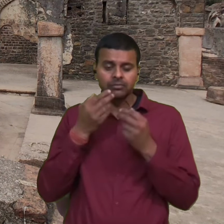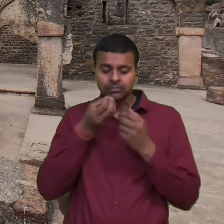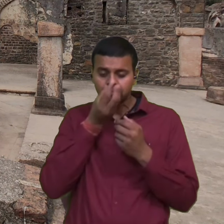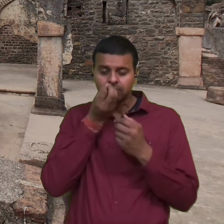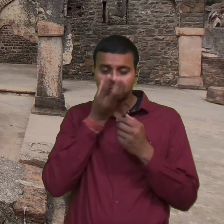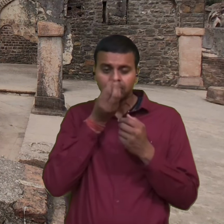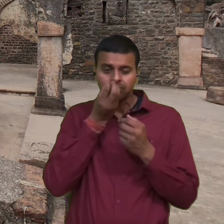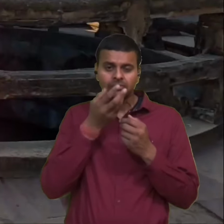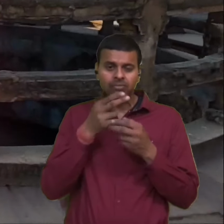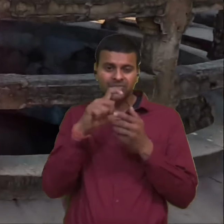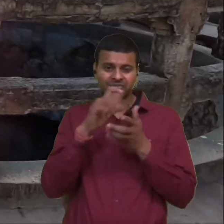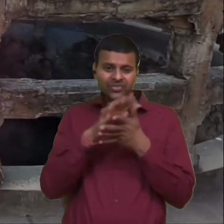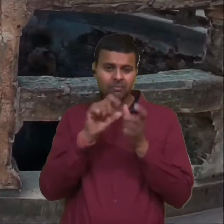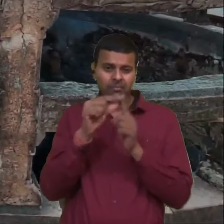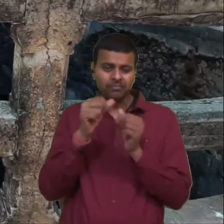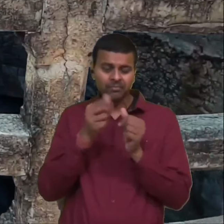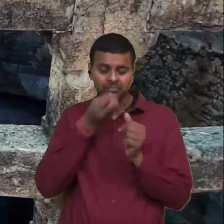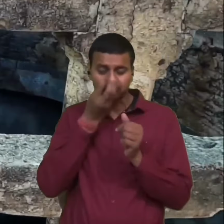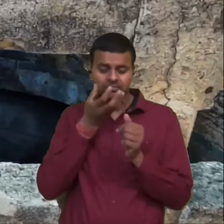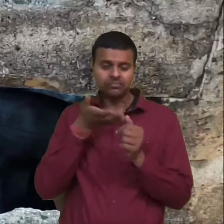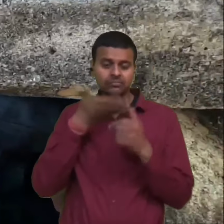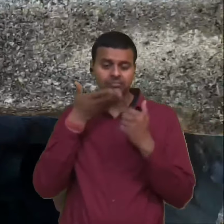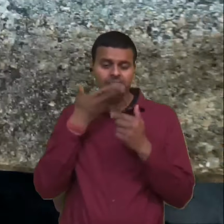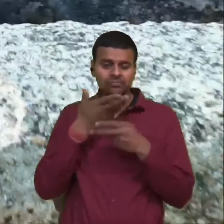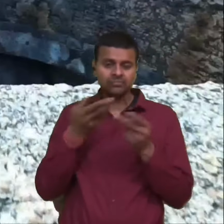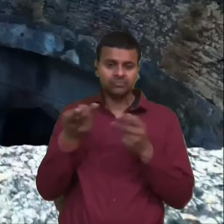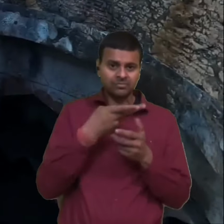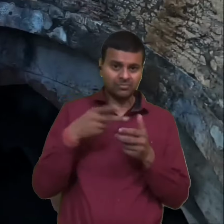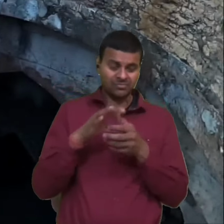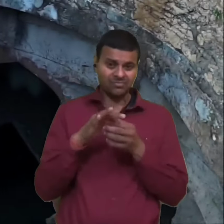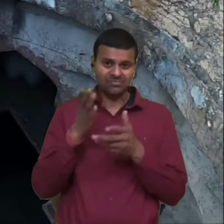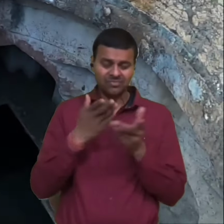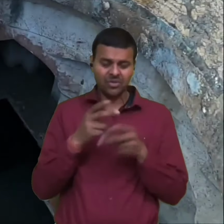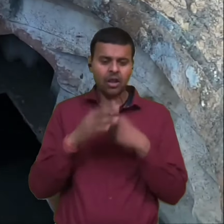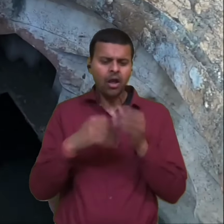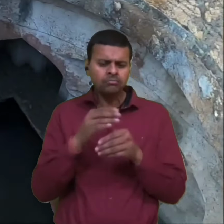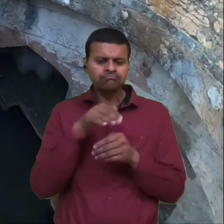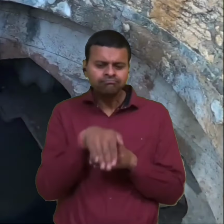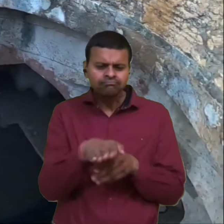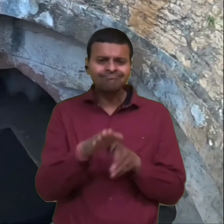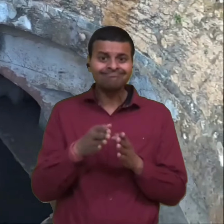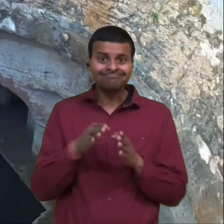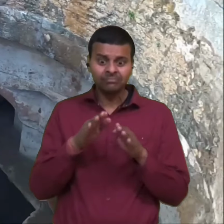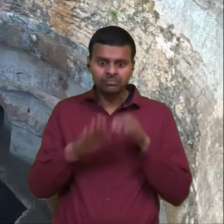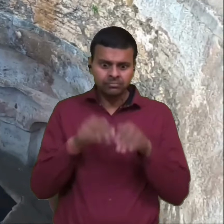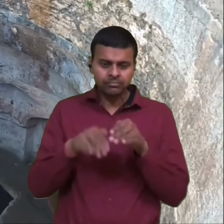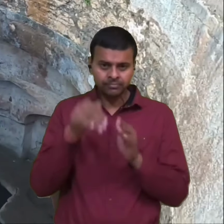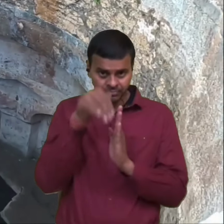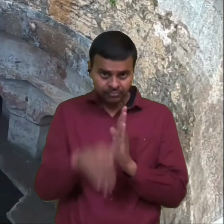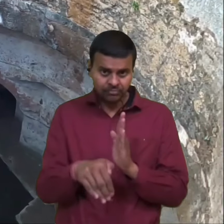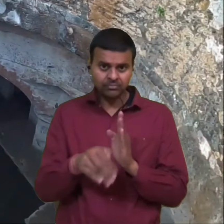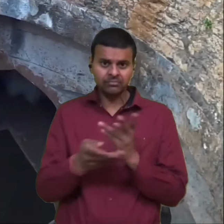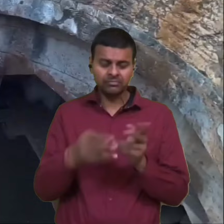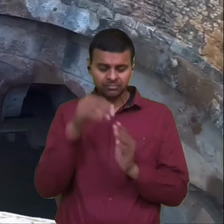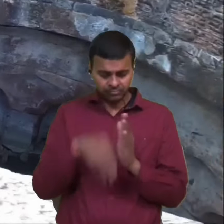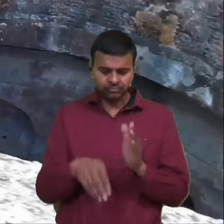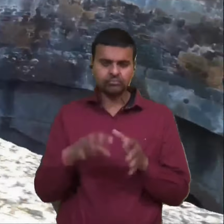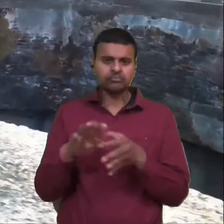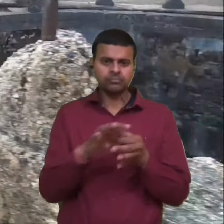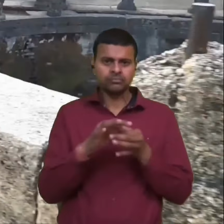sweet water is said to smell like the champa flower. An underground passage leads to the bottom of the